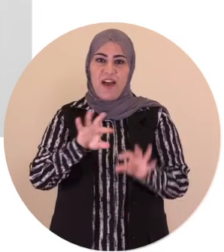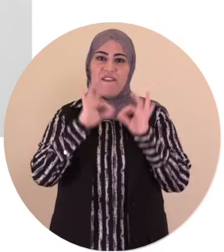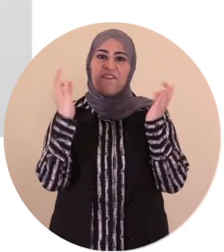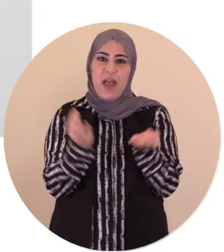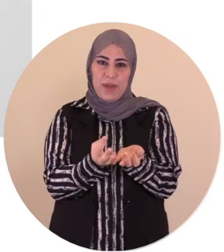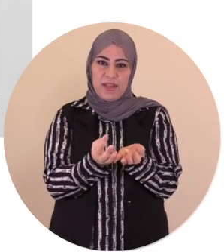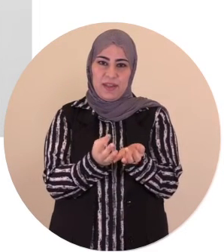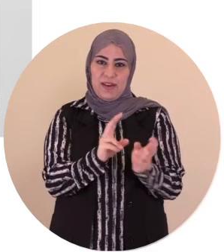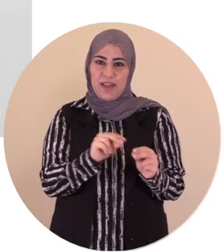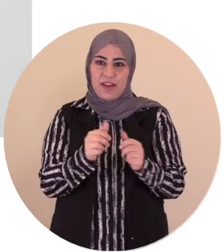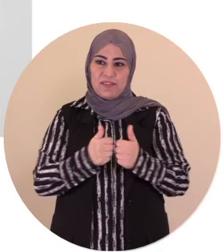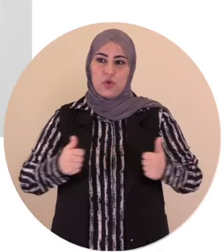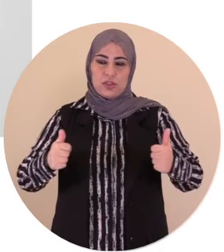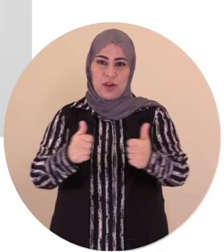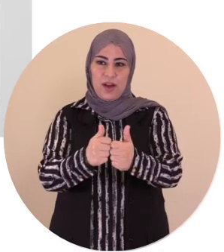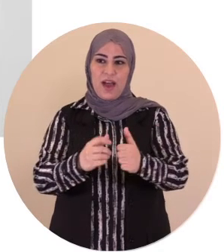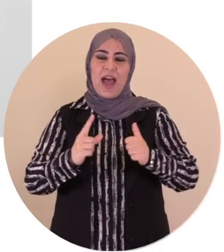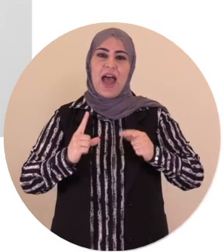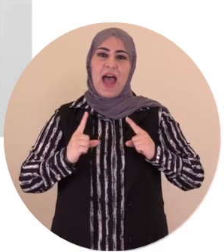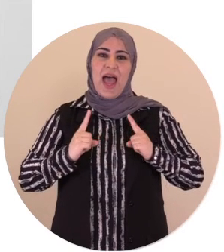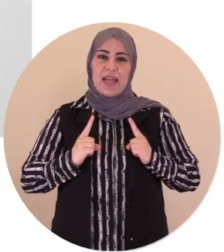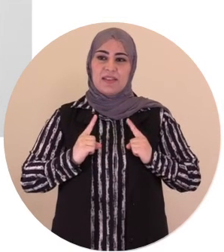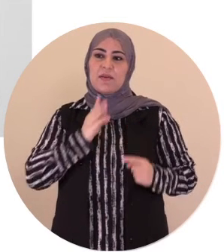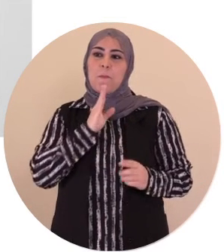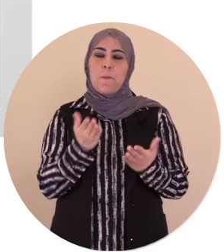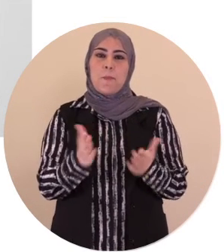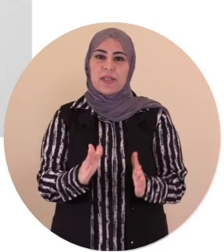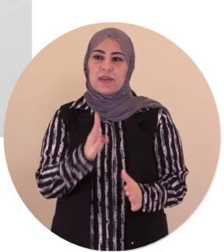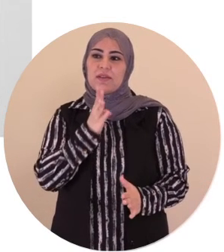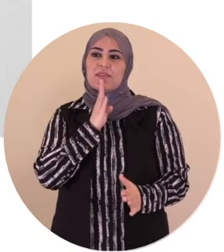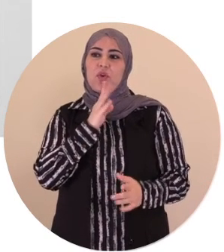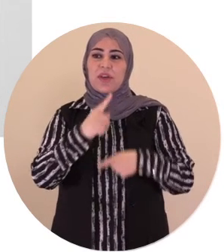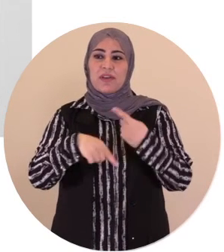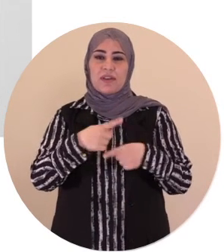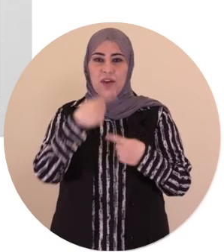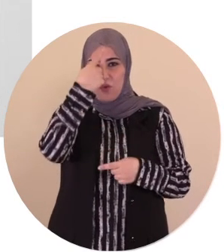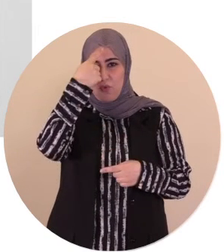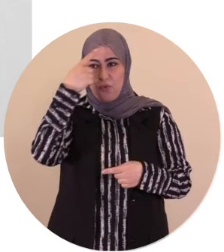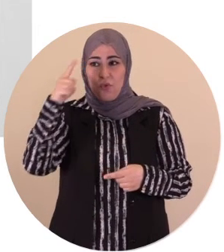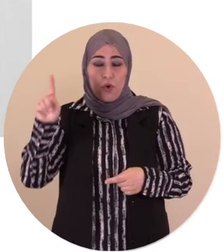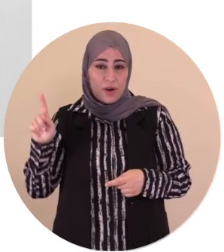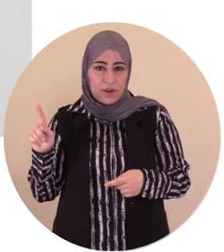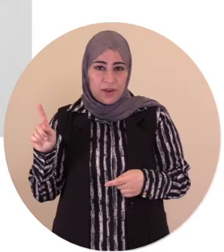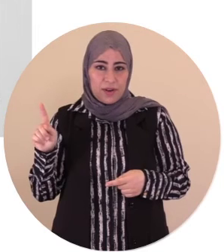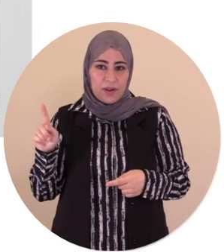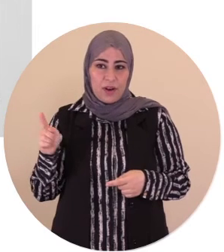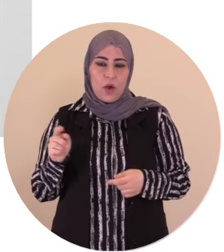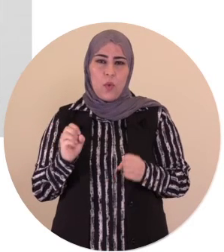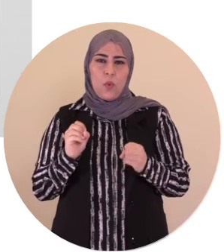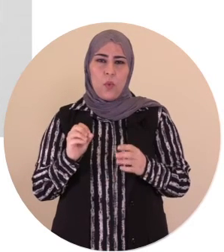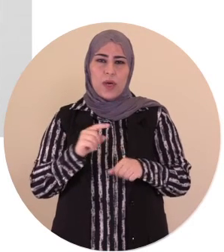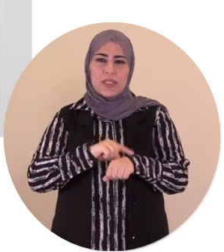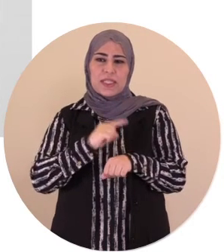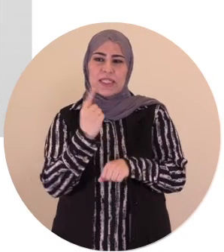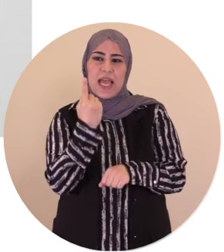Ali arrived. Or Ali arrived after the family had been talking for an hour. The same thing, however, when we use